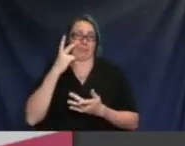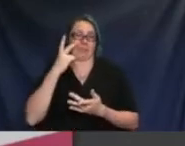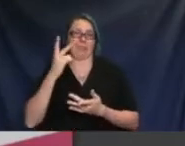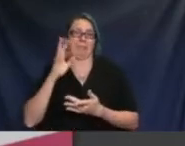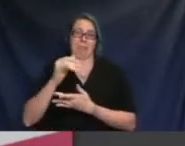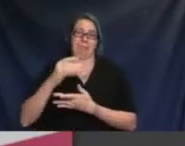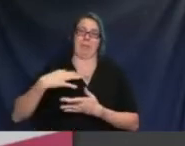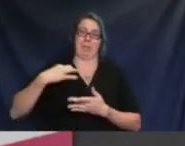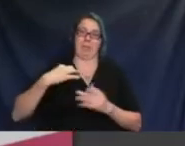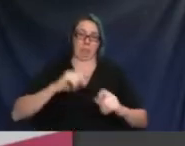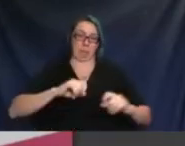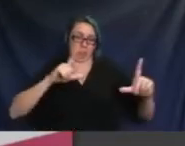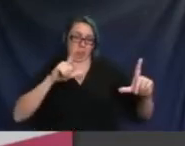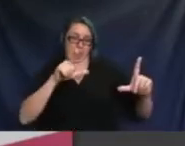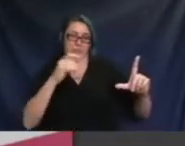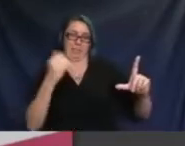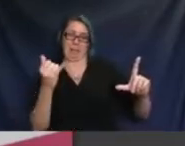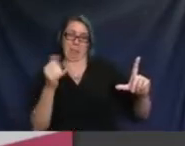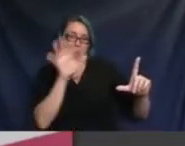through.